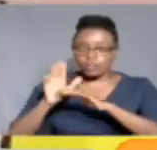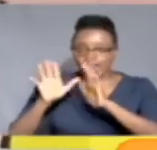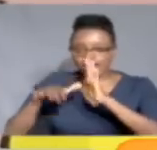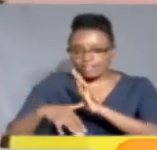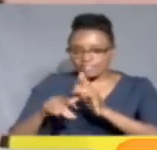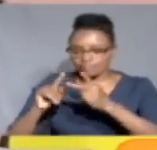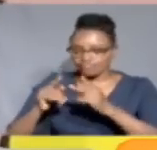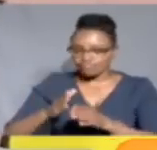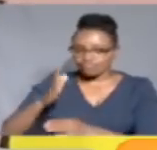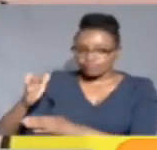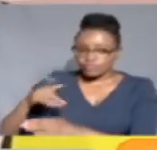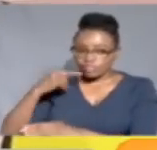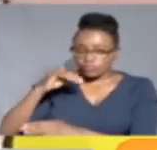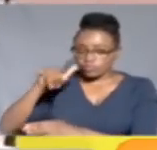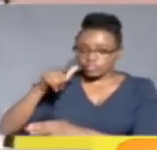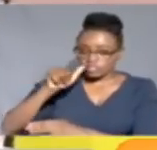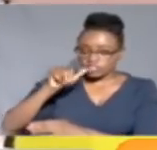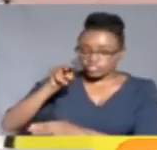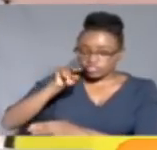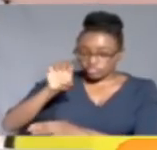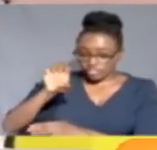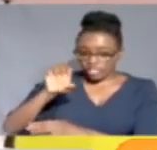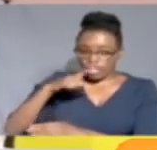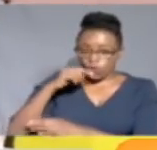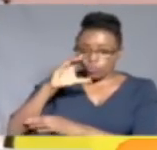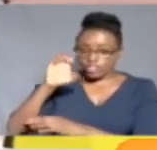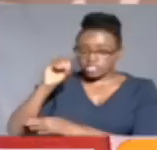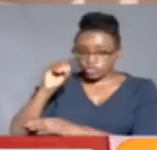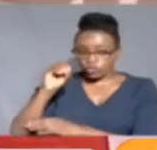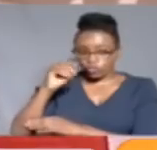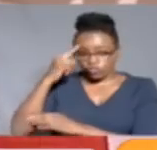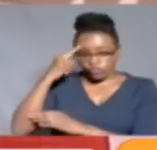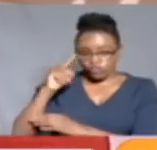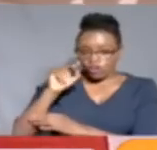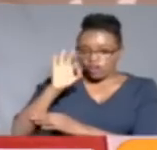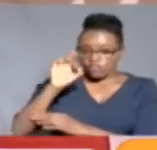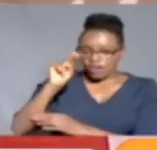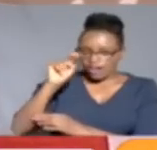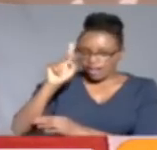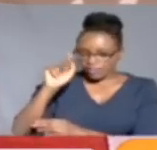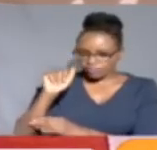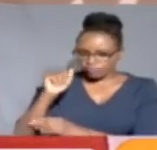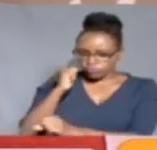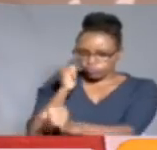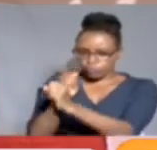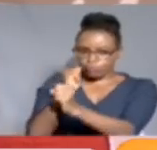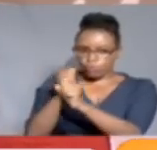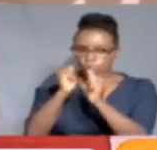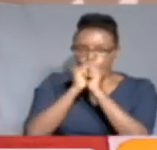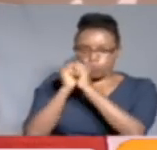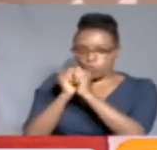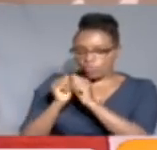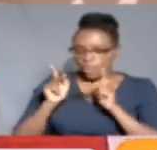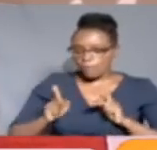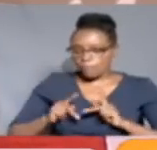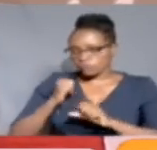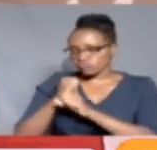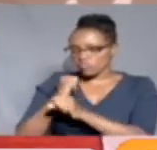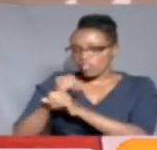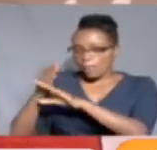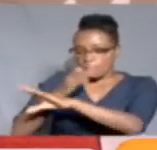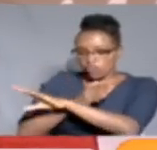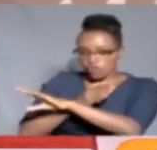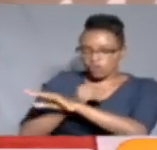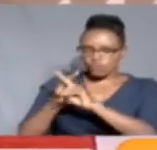Next to him is Jane Kuria. She is the CEO of Faraja Foundation that has been working with offenders and ex-offenders